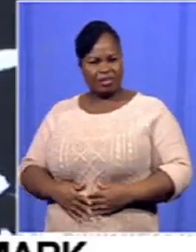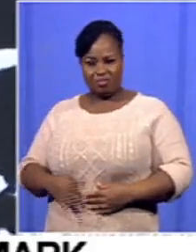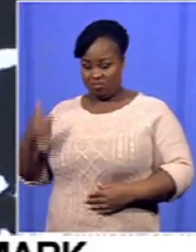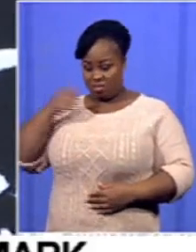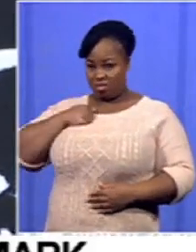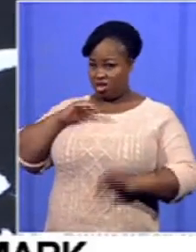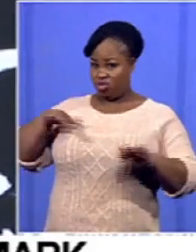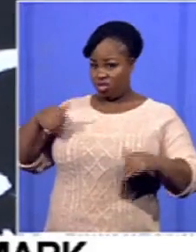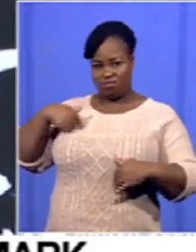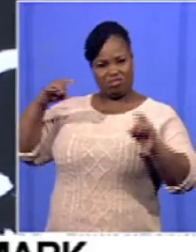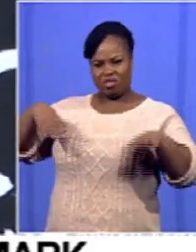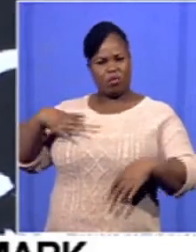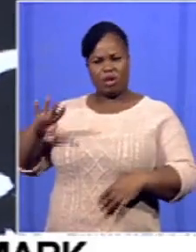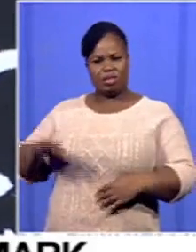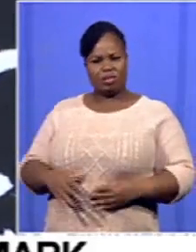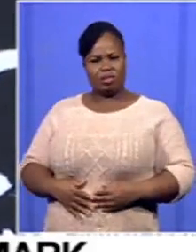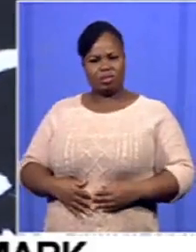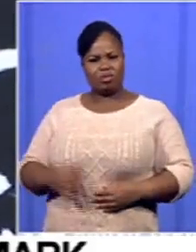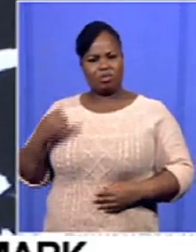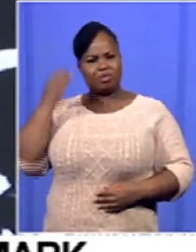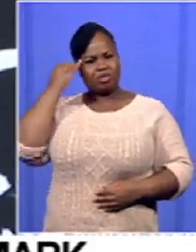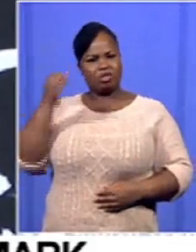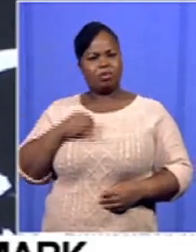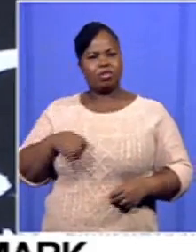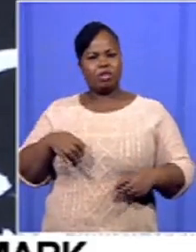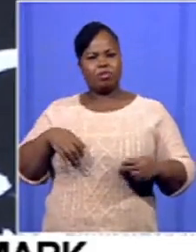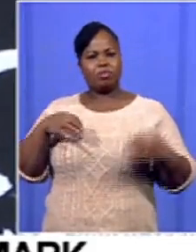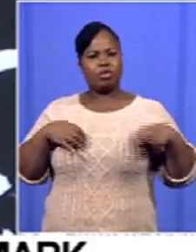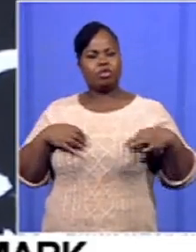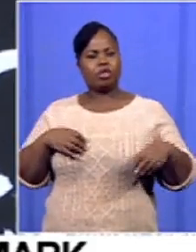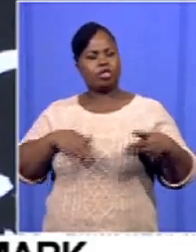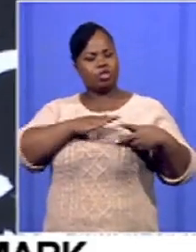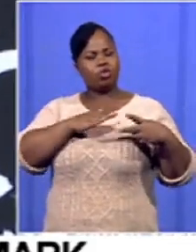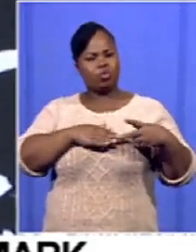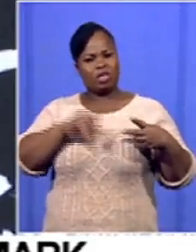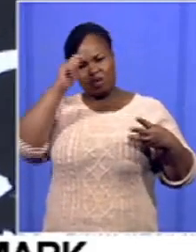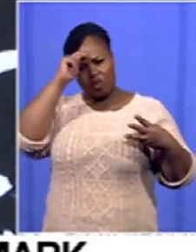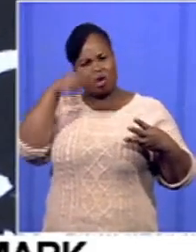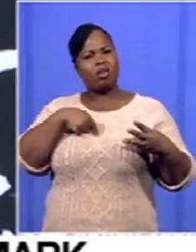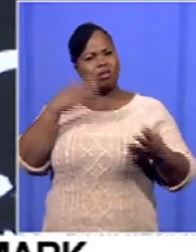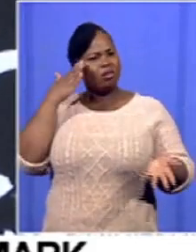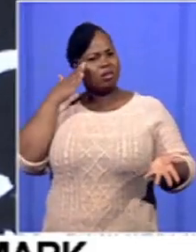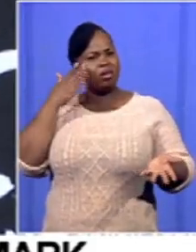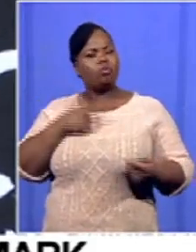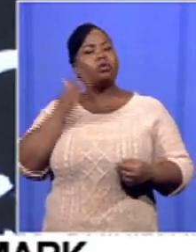my children. Natalie and I speak about our two girls and our boy, and we know they must pass better.